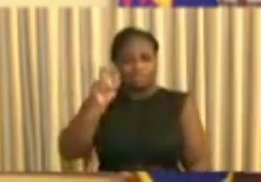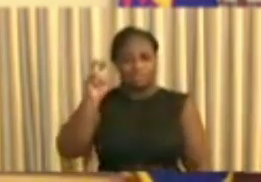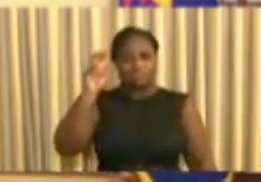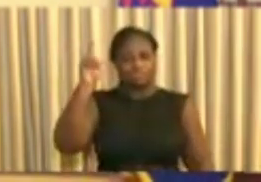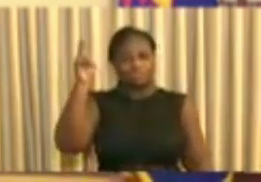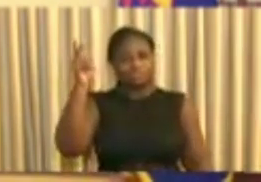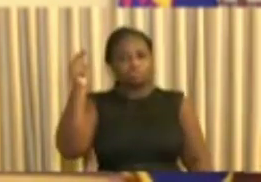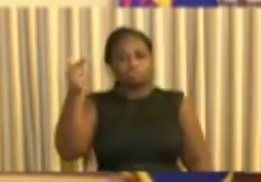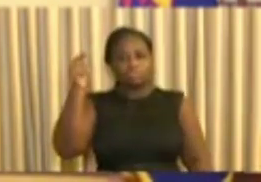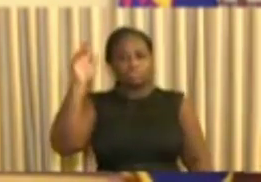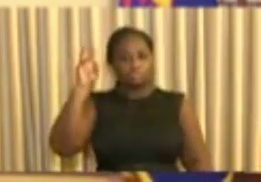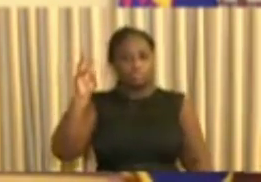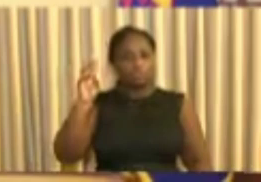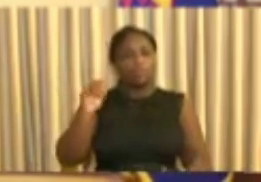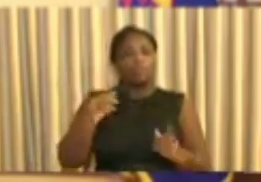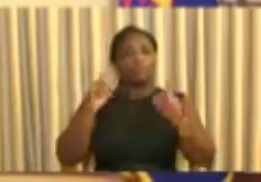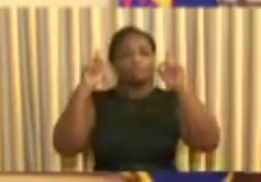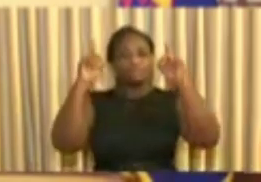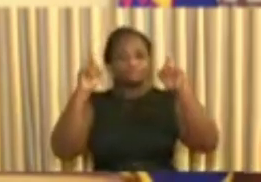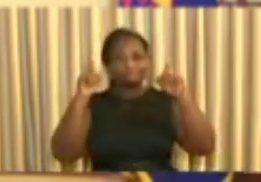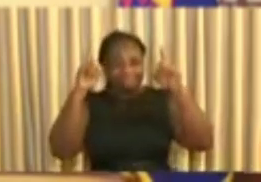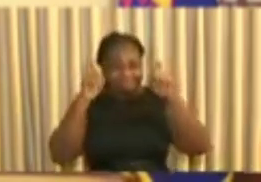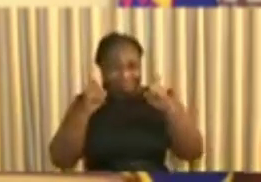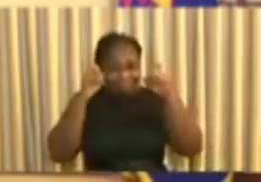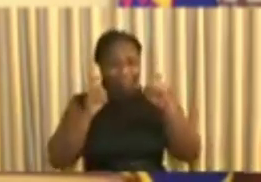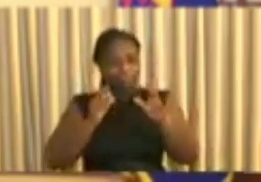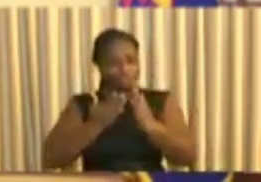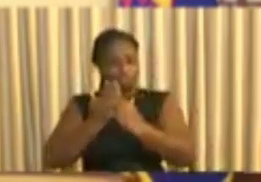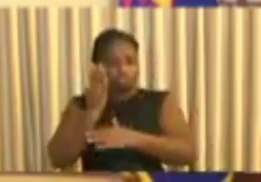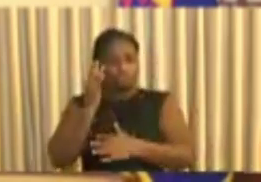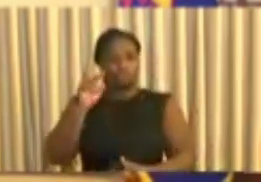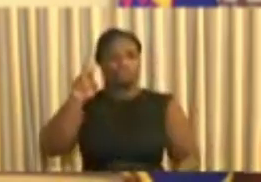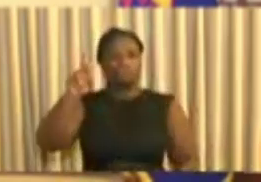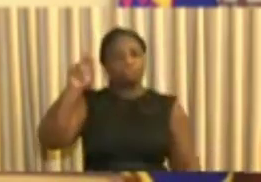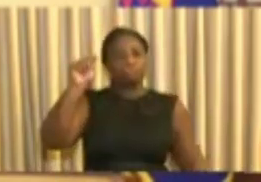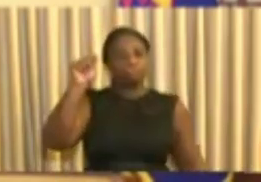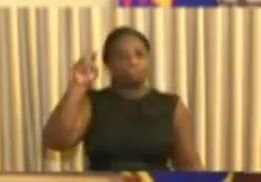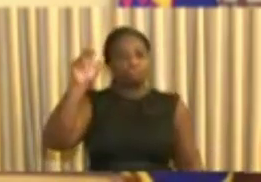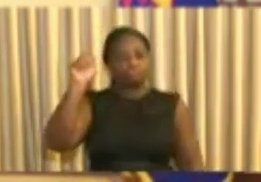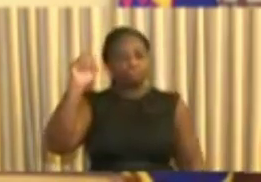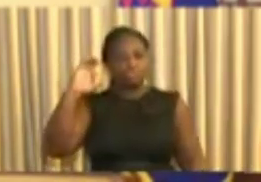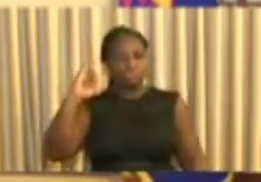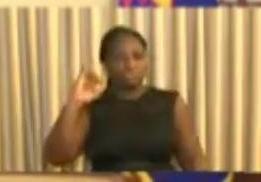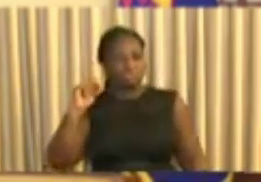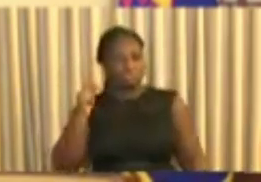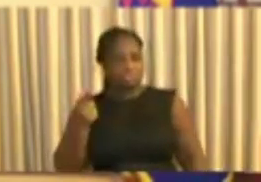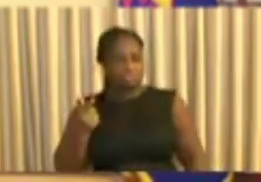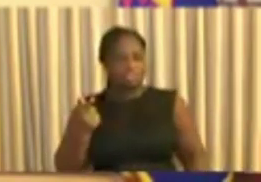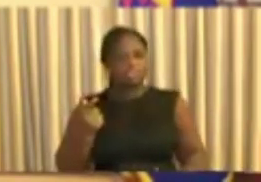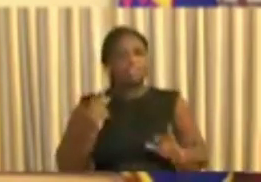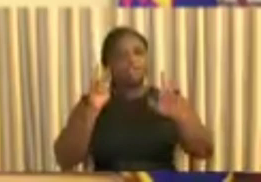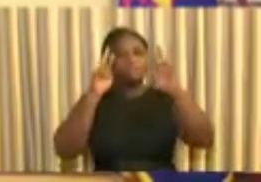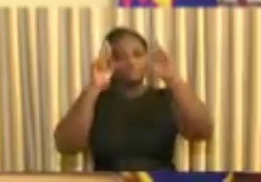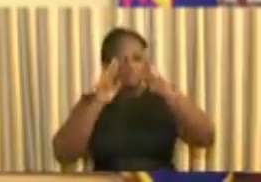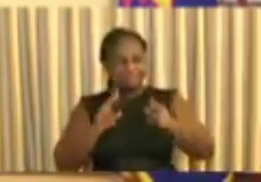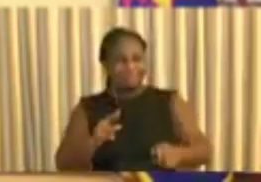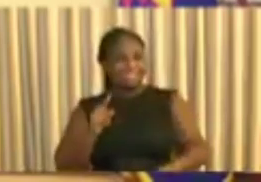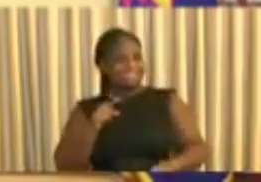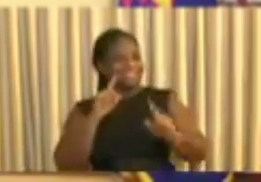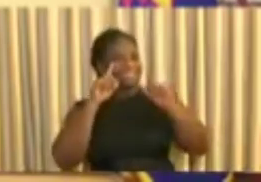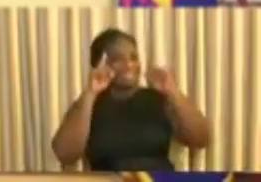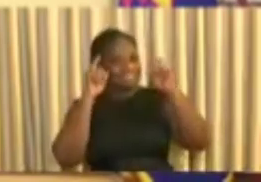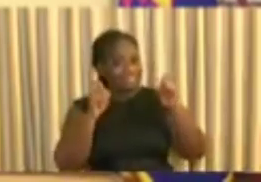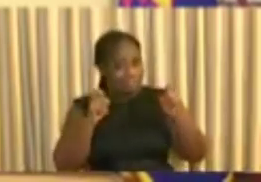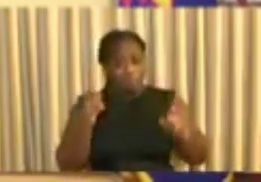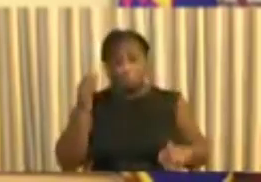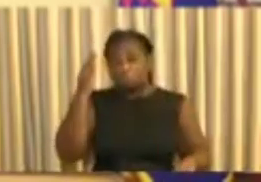19,276 persons who have been reached through contact tracing. It is the results of these tests that